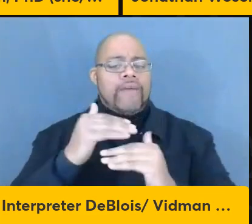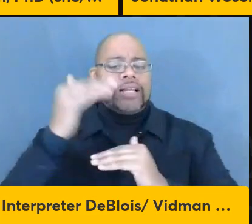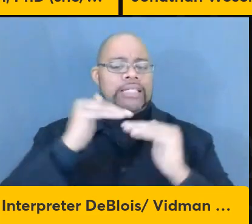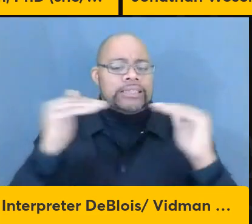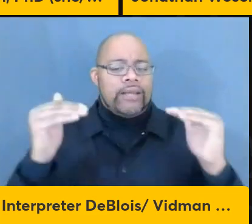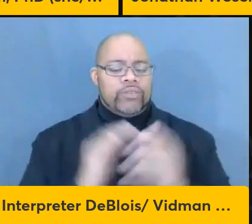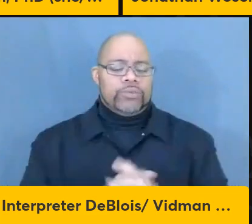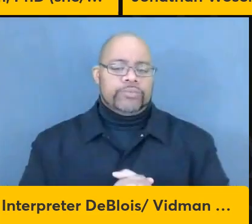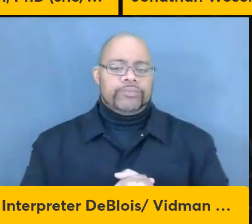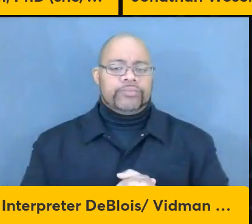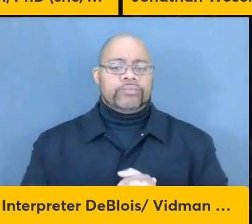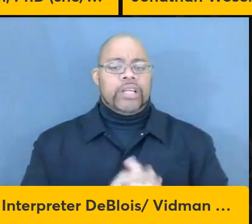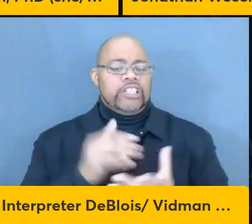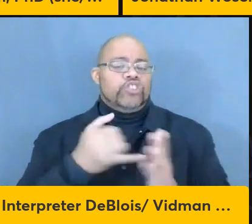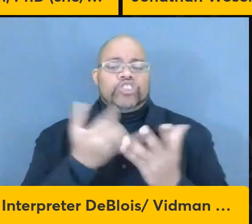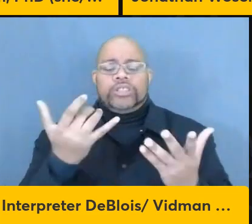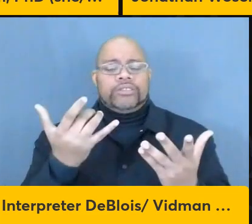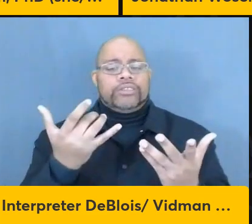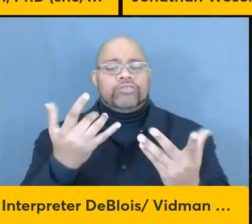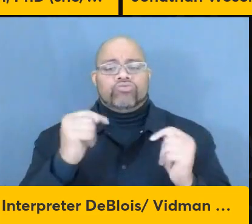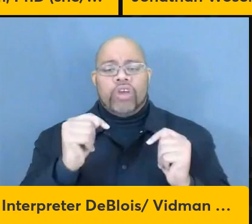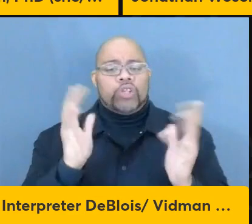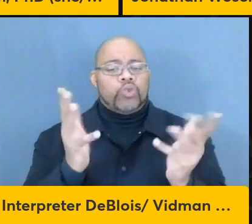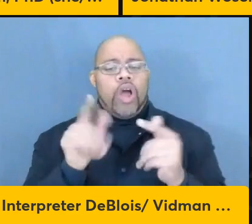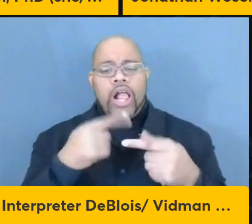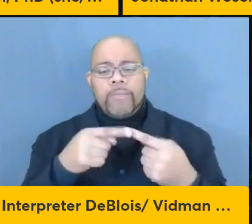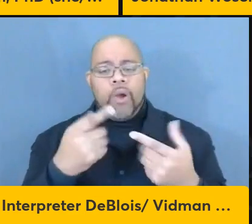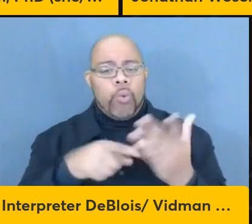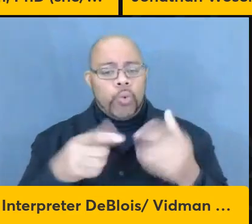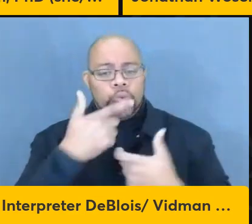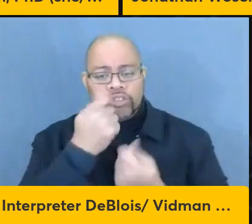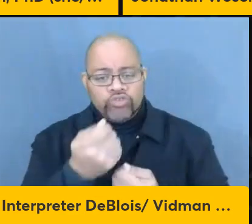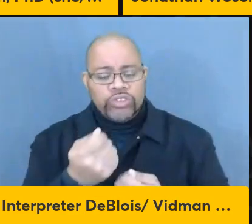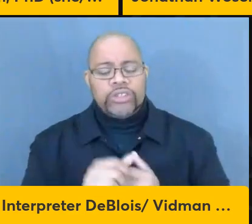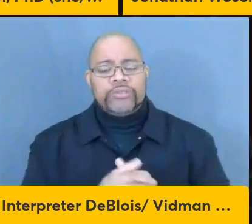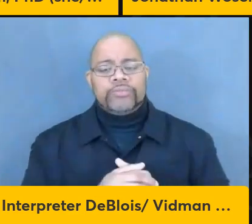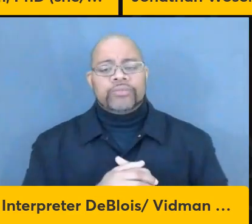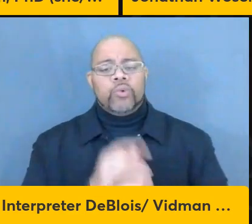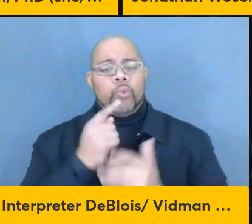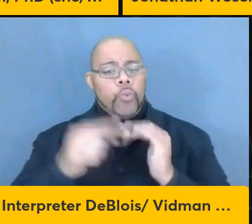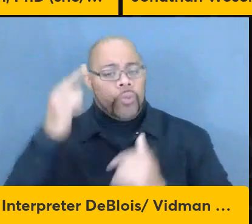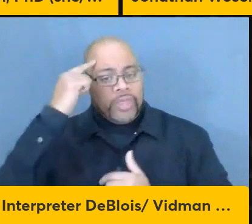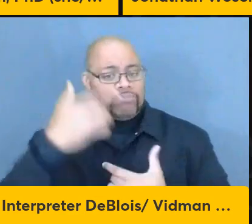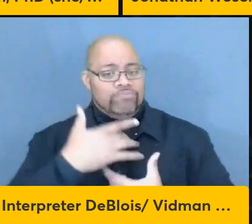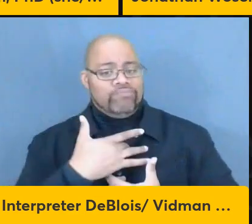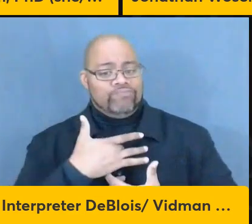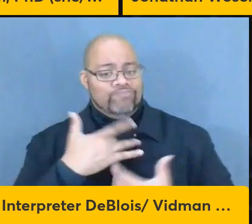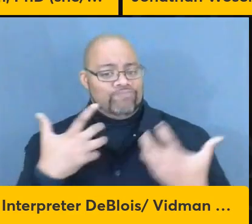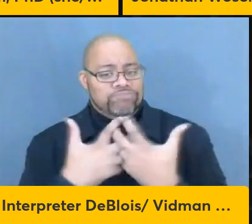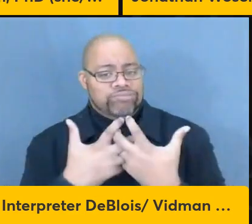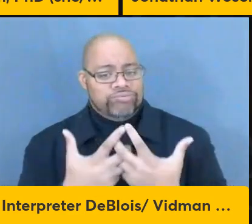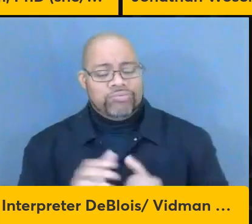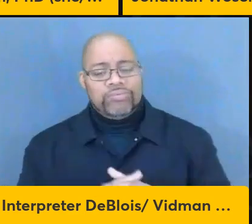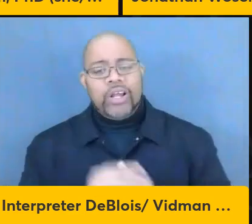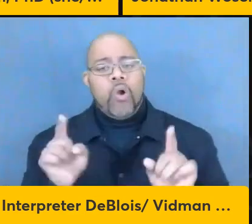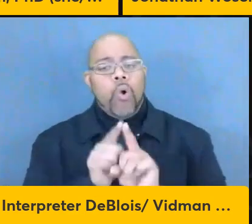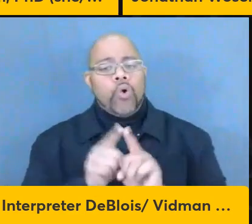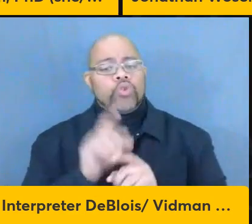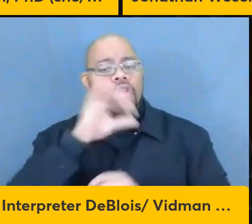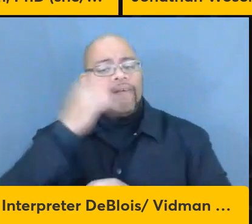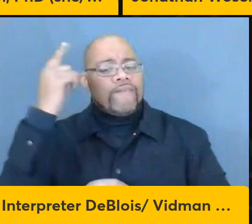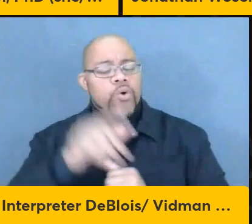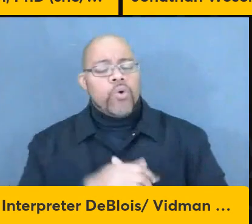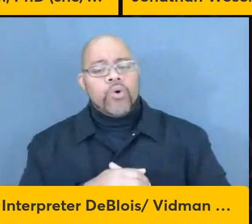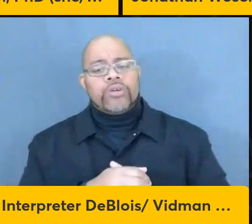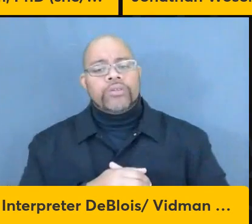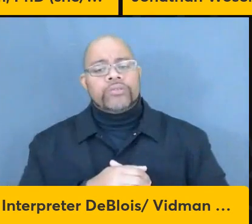So just talk a lot about what you're into, what you think you're into, and also just look for